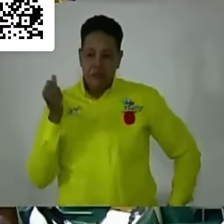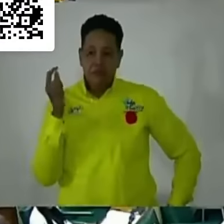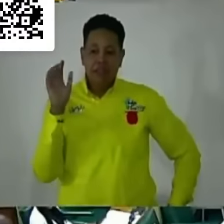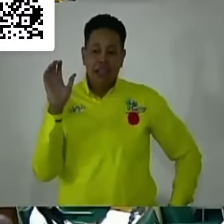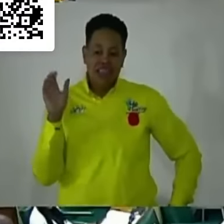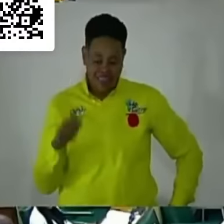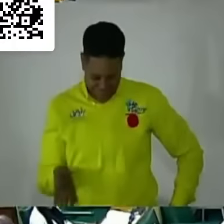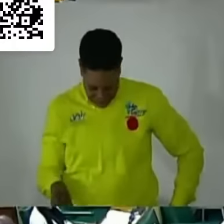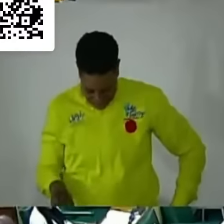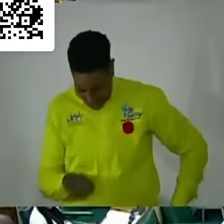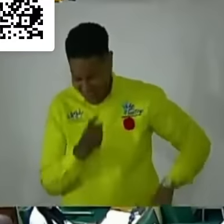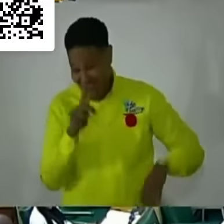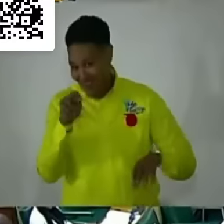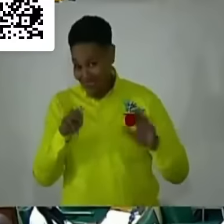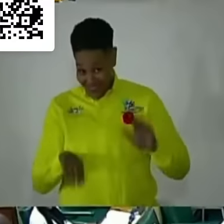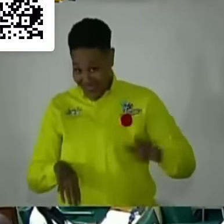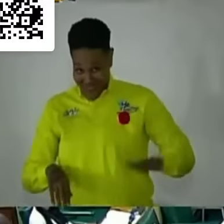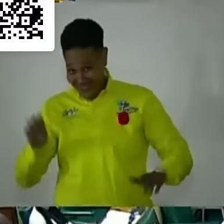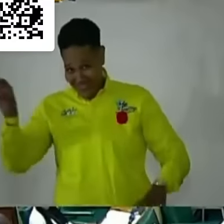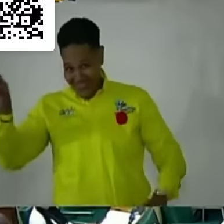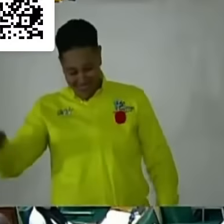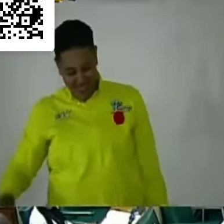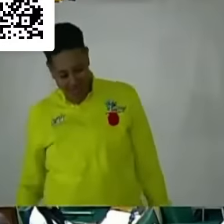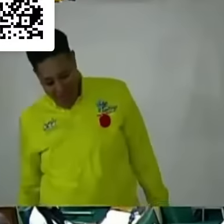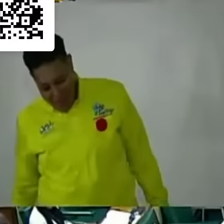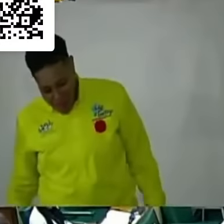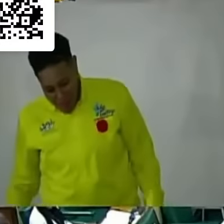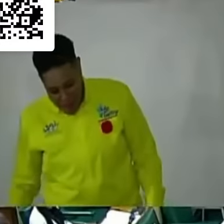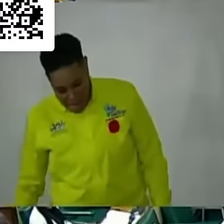Member Who's from up there? St. Catherine Southwest, take your seat, please.